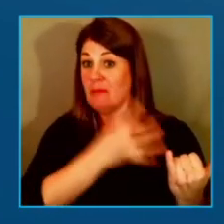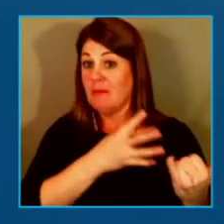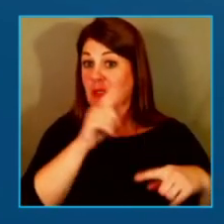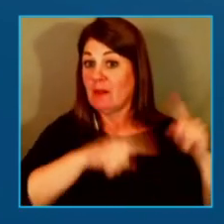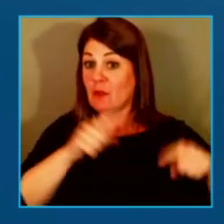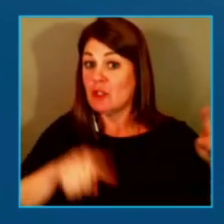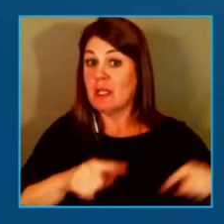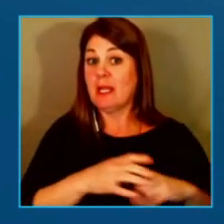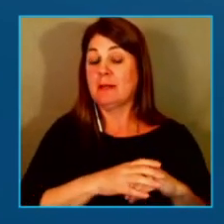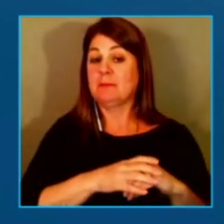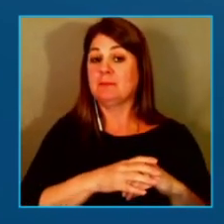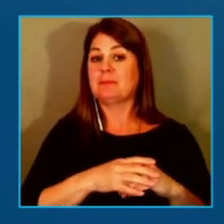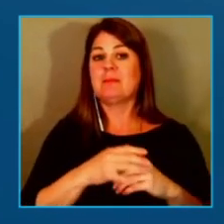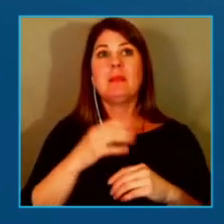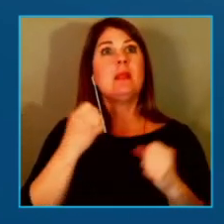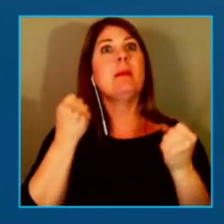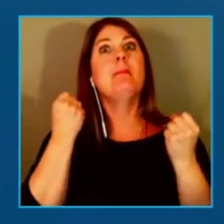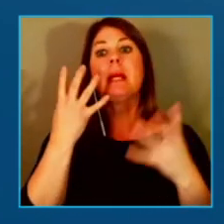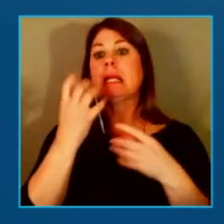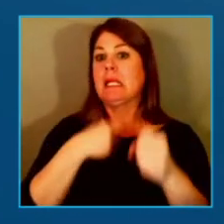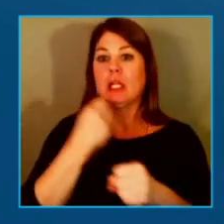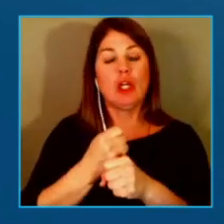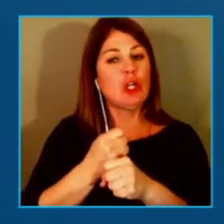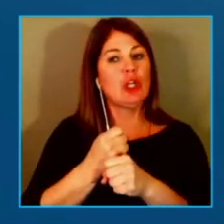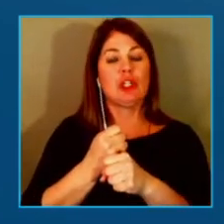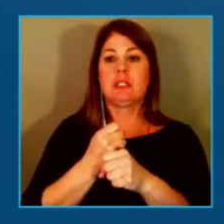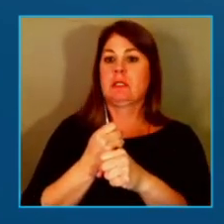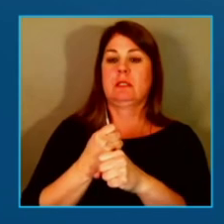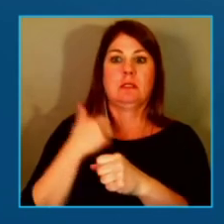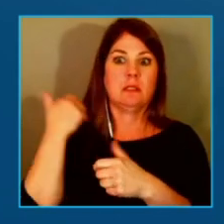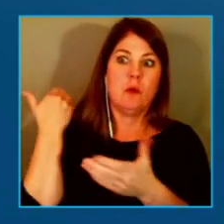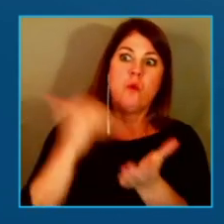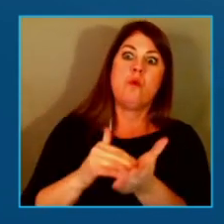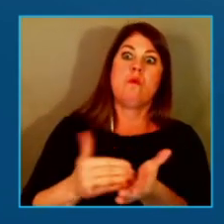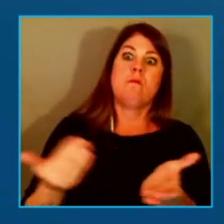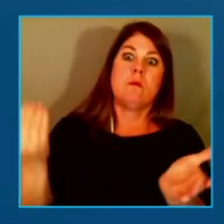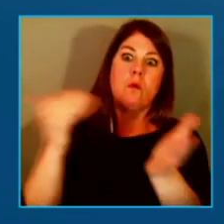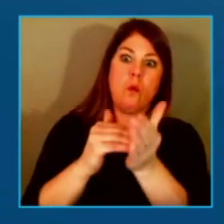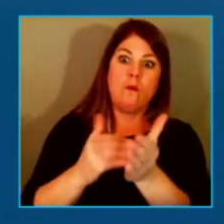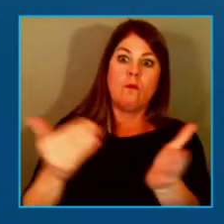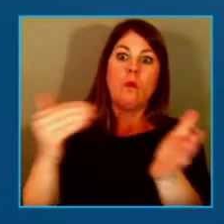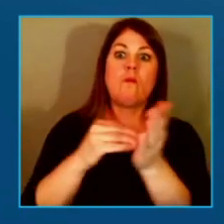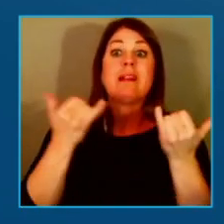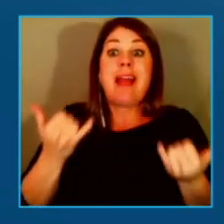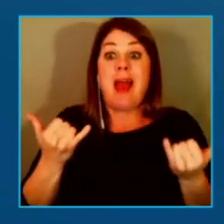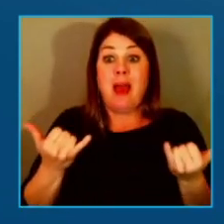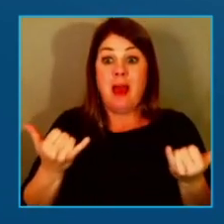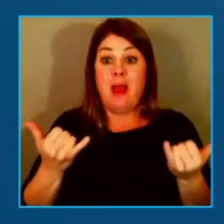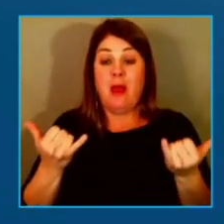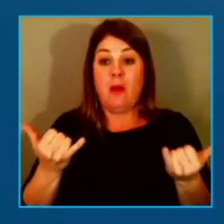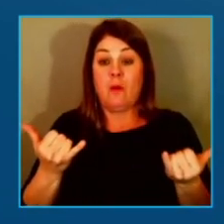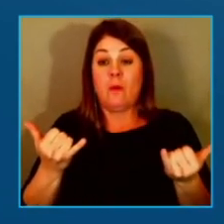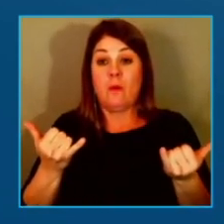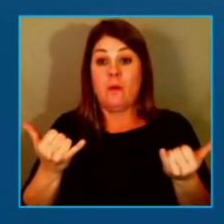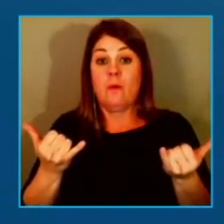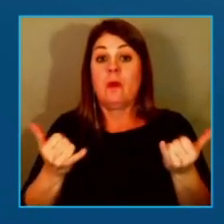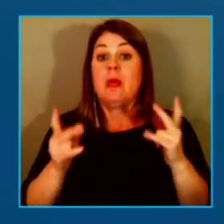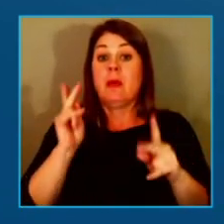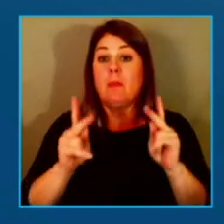groups decade after decade after decade, now that they are they're coming into being,